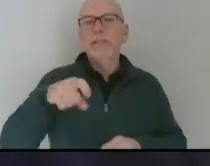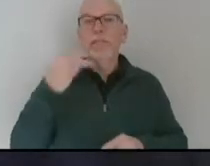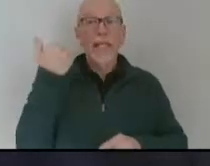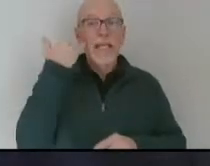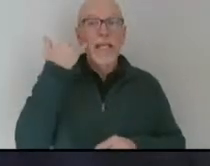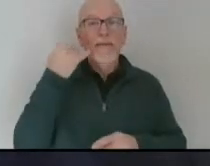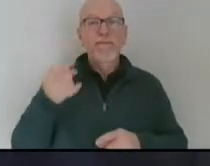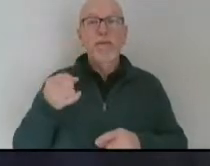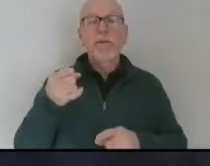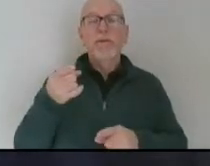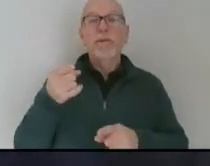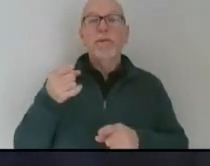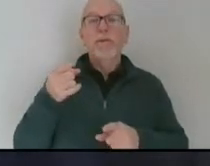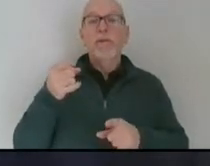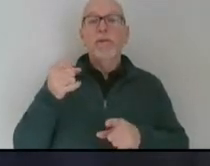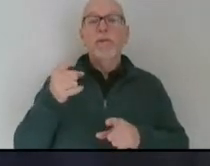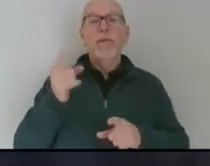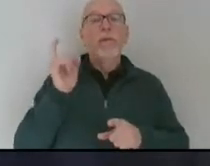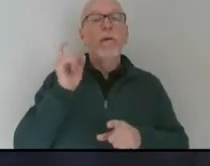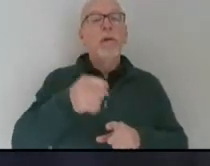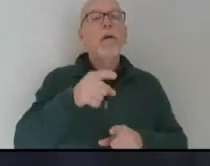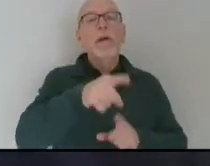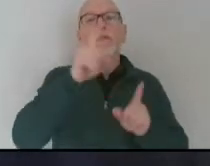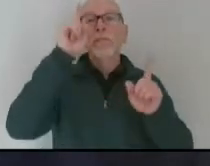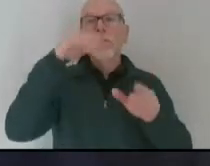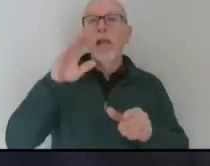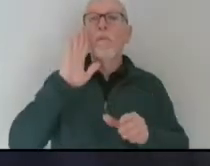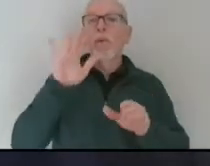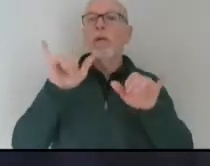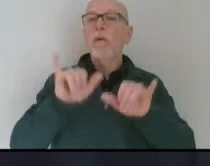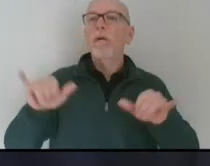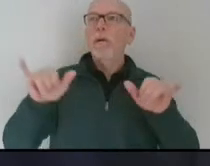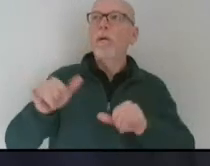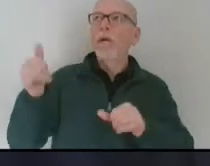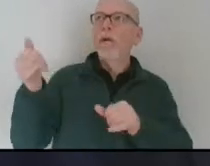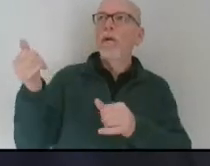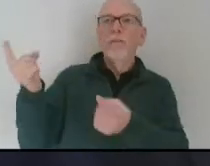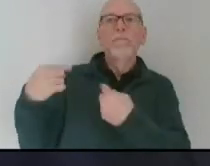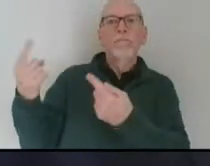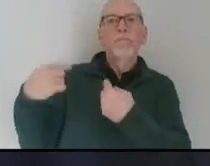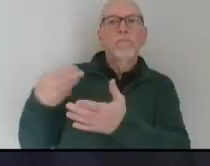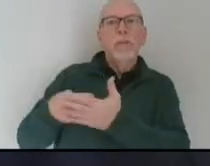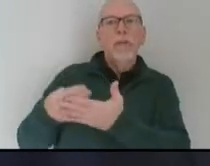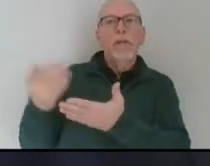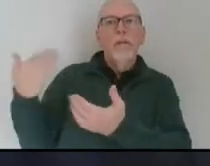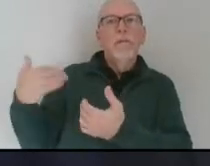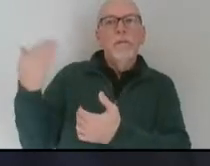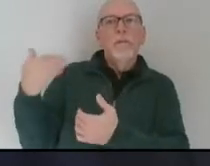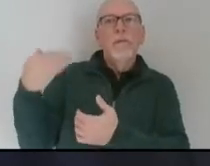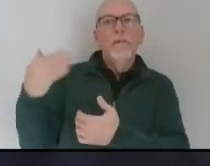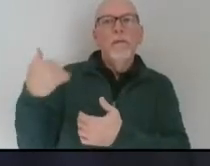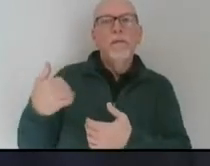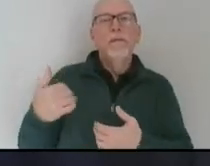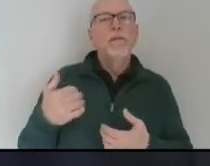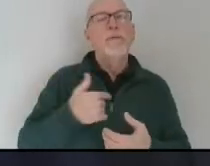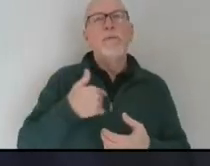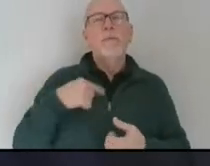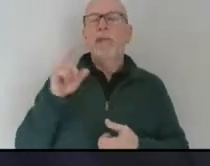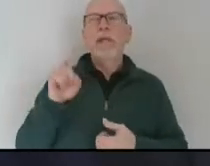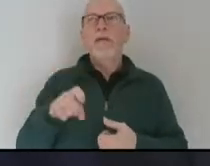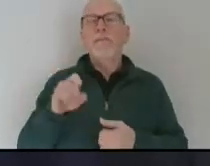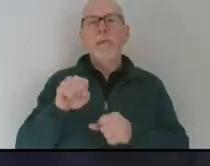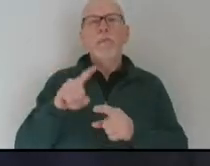the expectation that this would continue at those funding levels, we just have to be able to